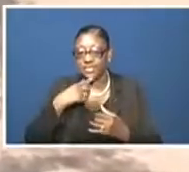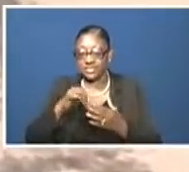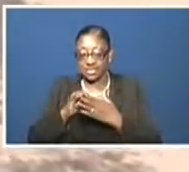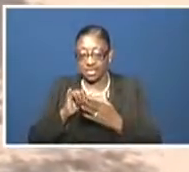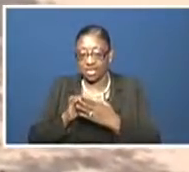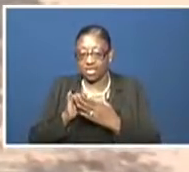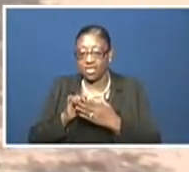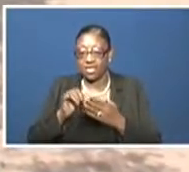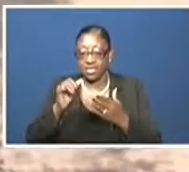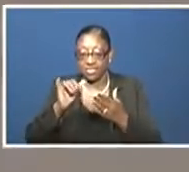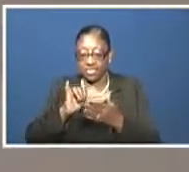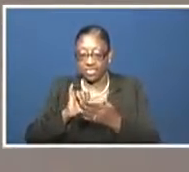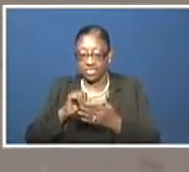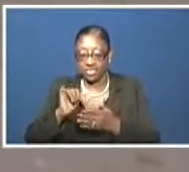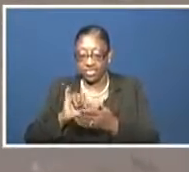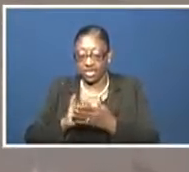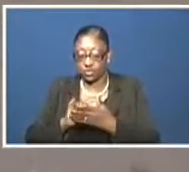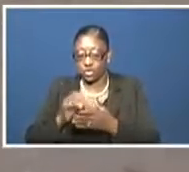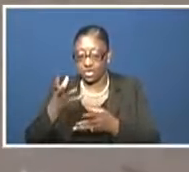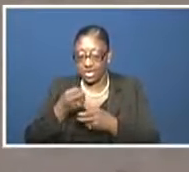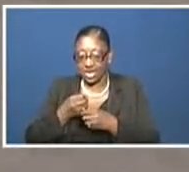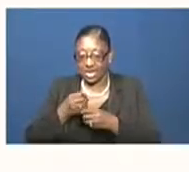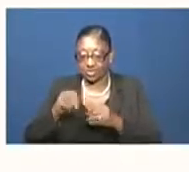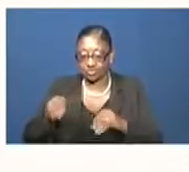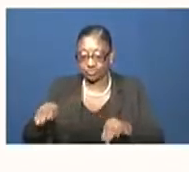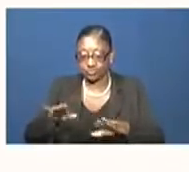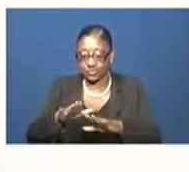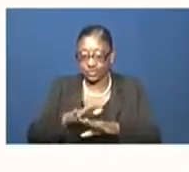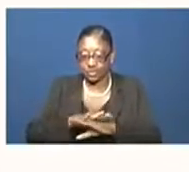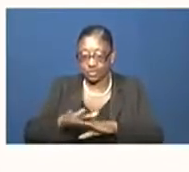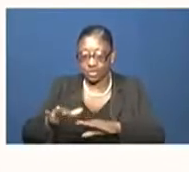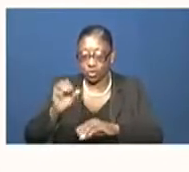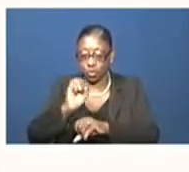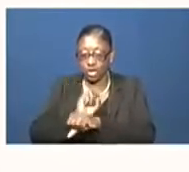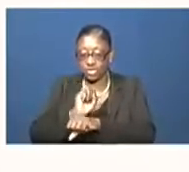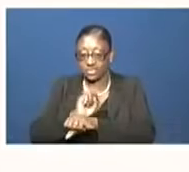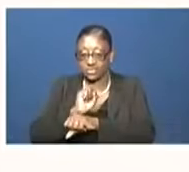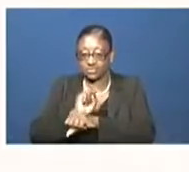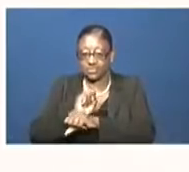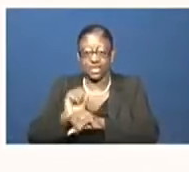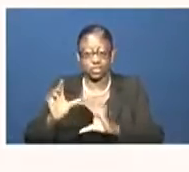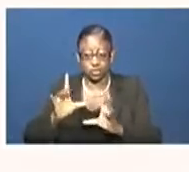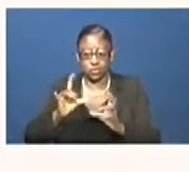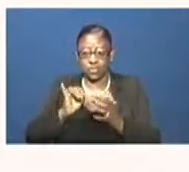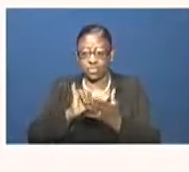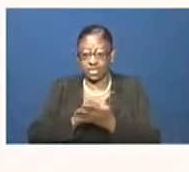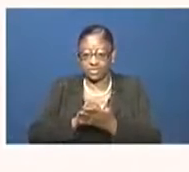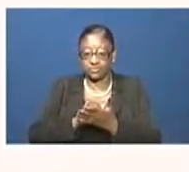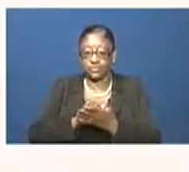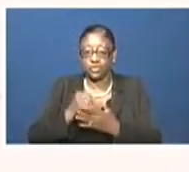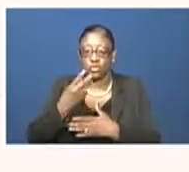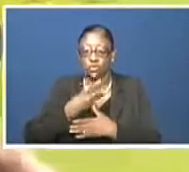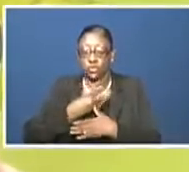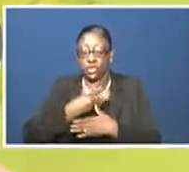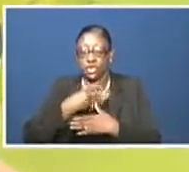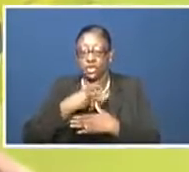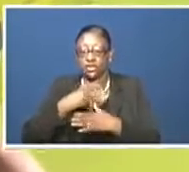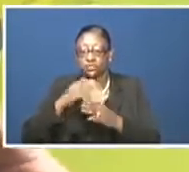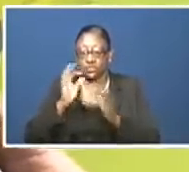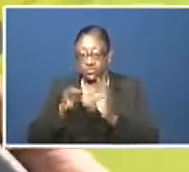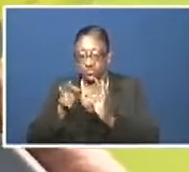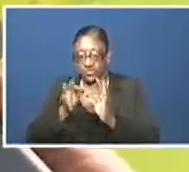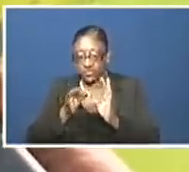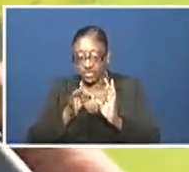actual asphalt paving works, and certainly in order to do that, obviously we're doing some corrections to